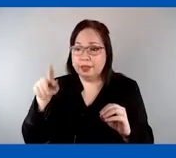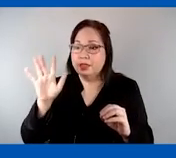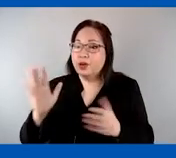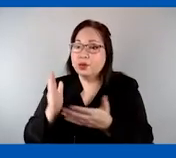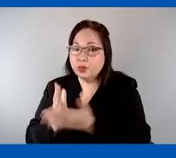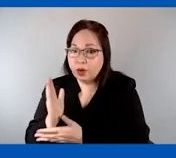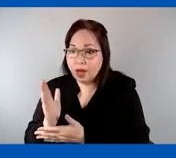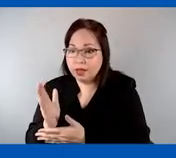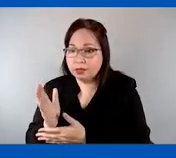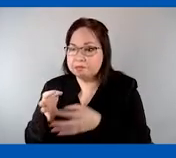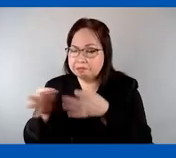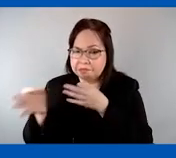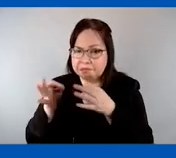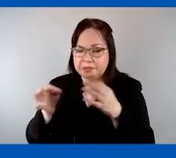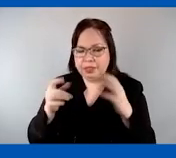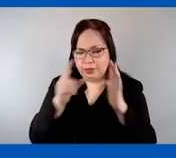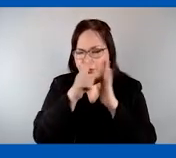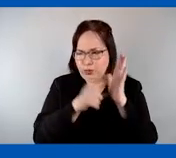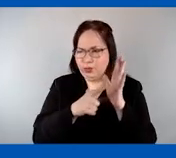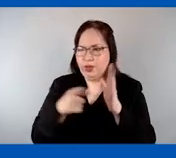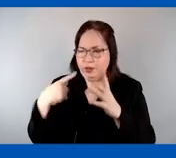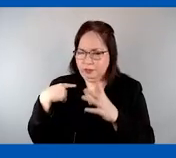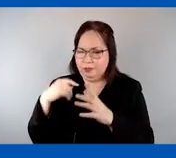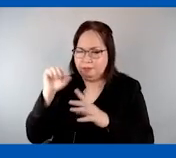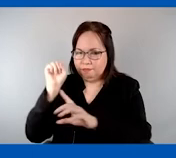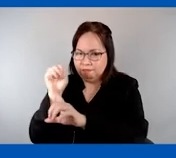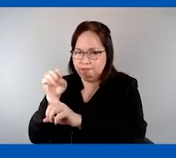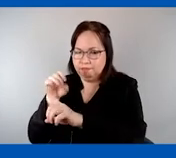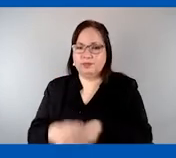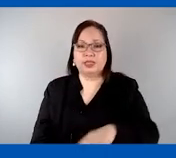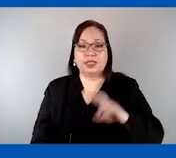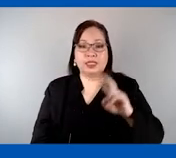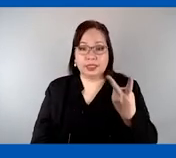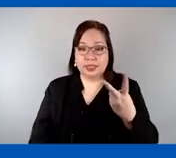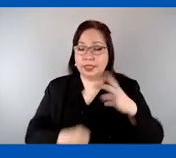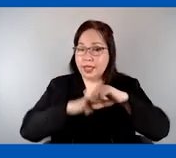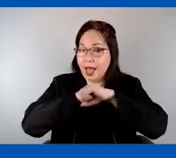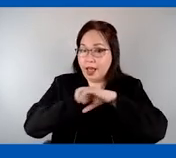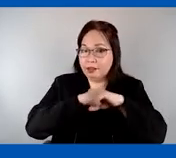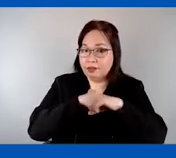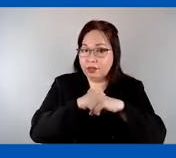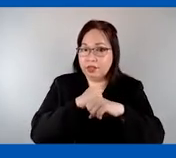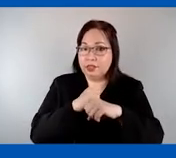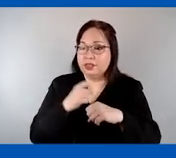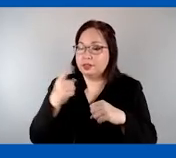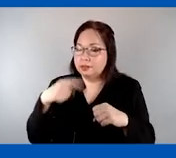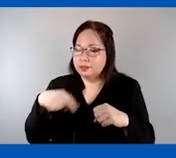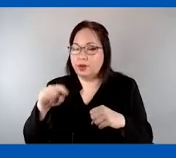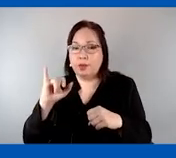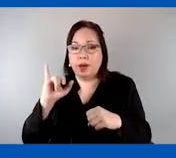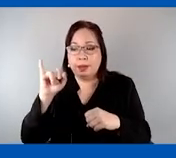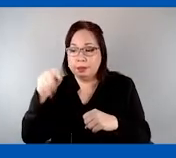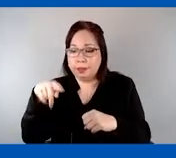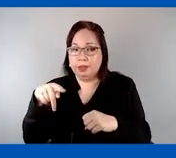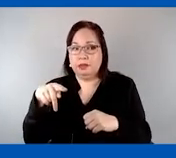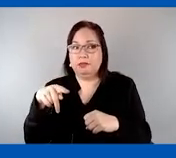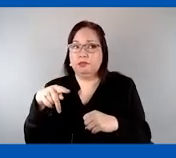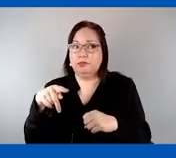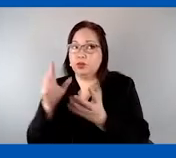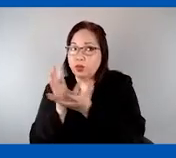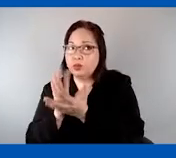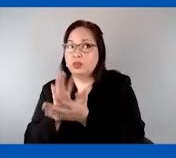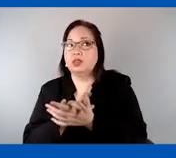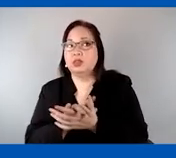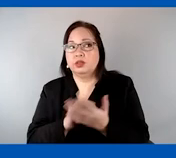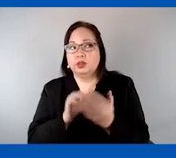their rights under the law. Second, advocacy on behalf of indigenous communities with frontline